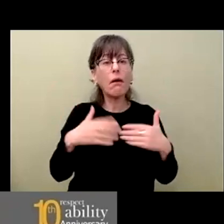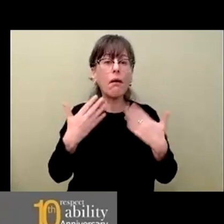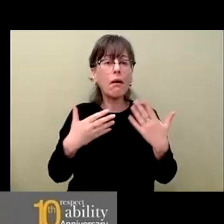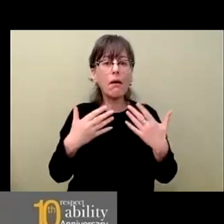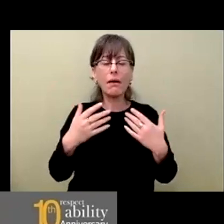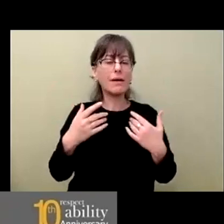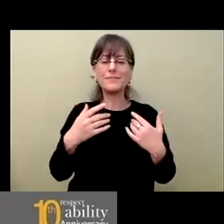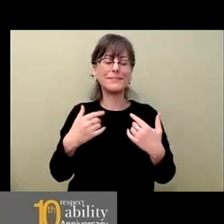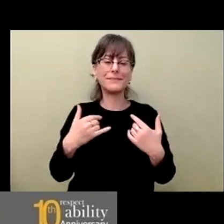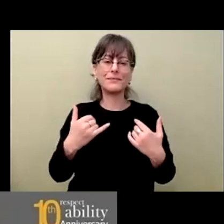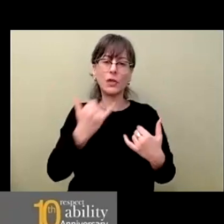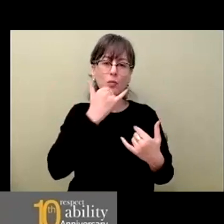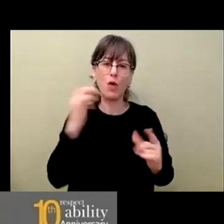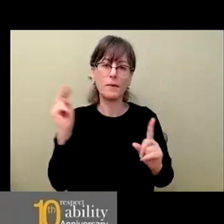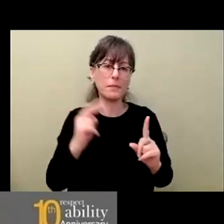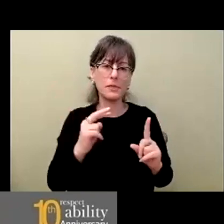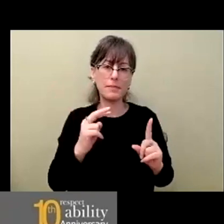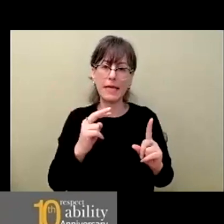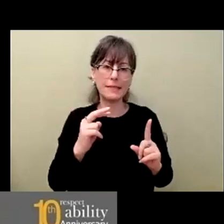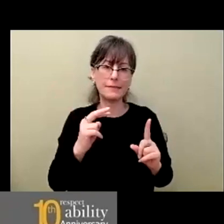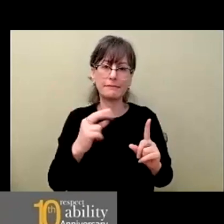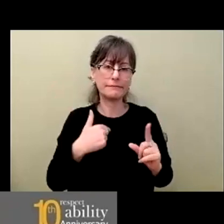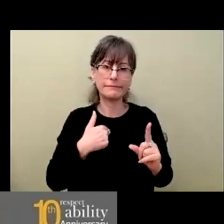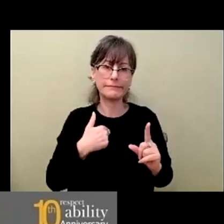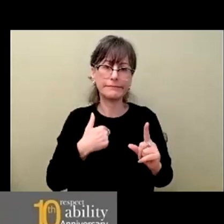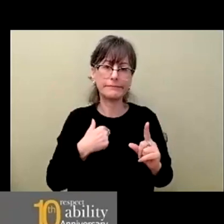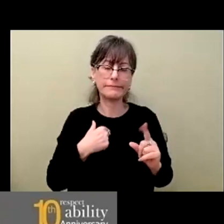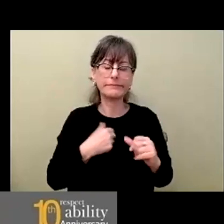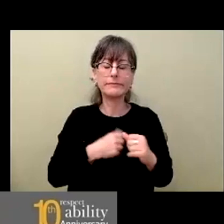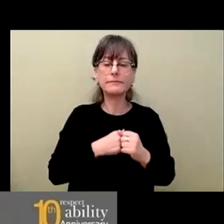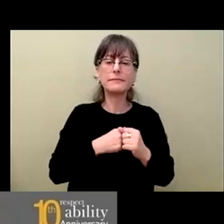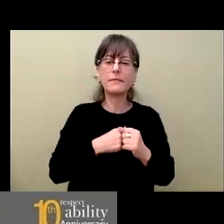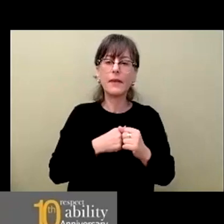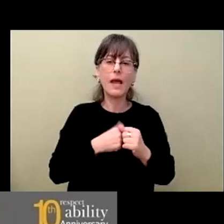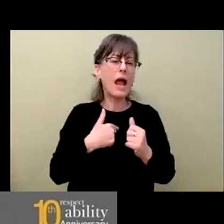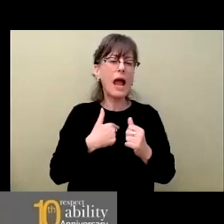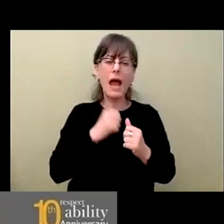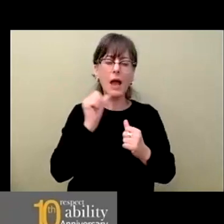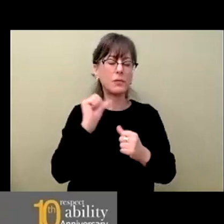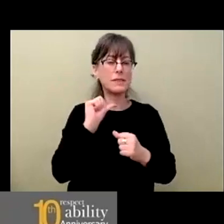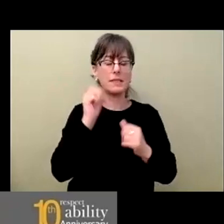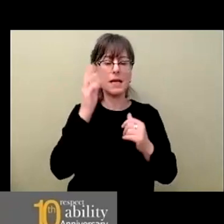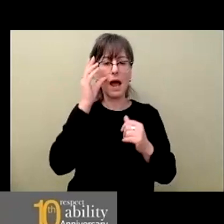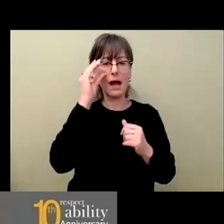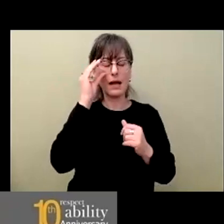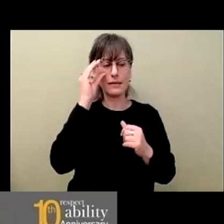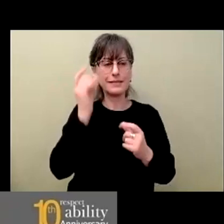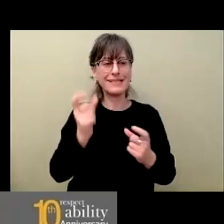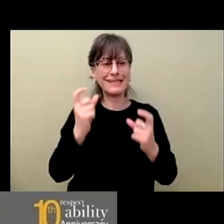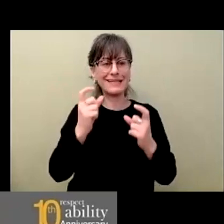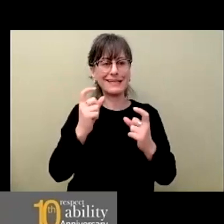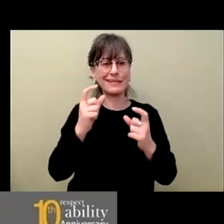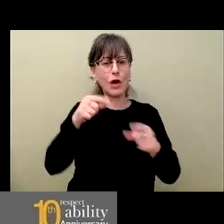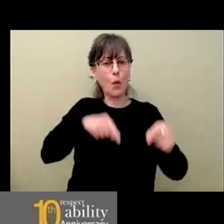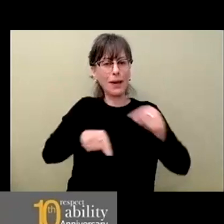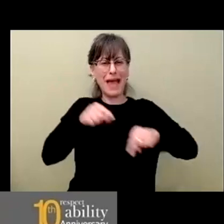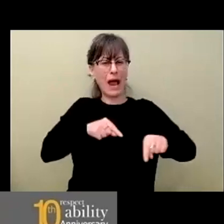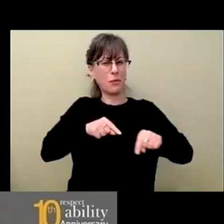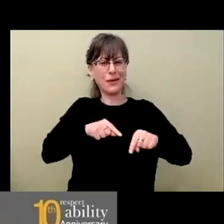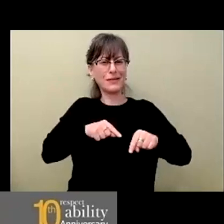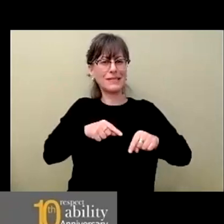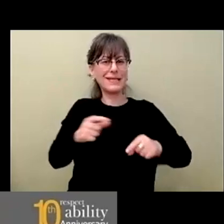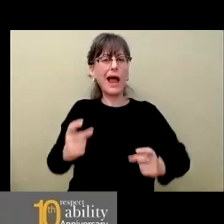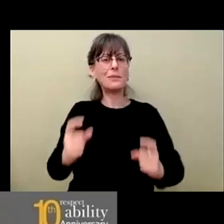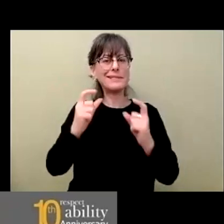wrong perspective on it over time, that I wasn't setting myself back. I was actually doing myself a